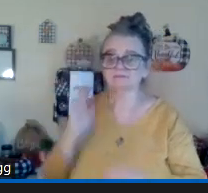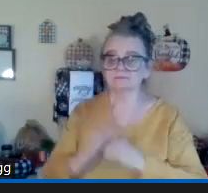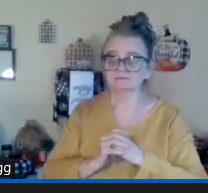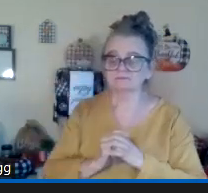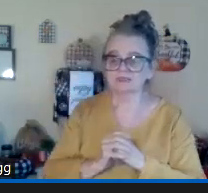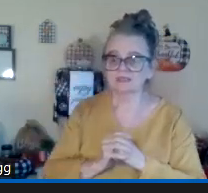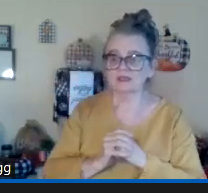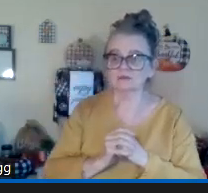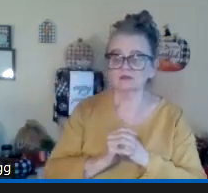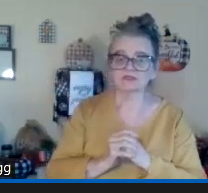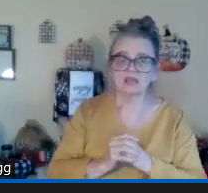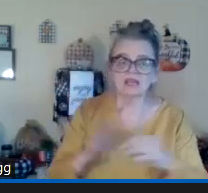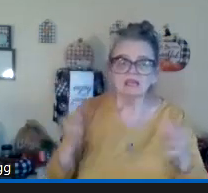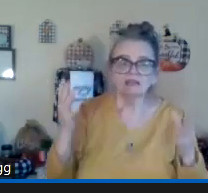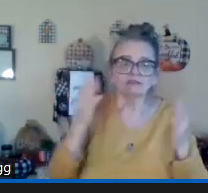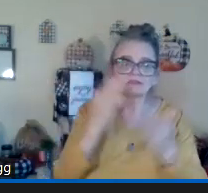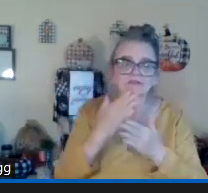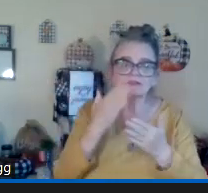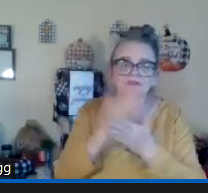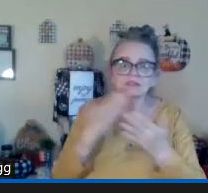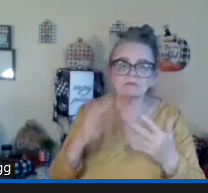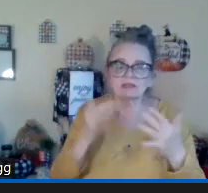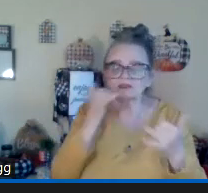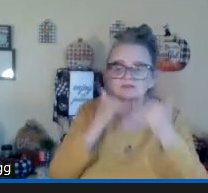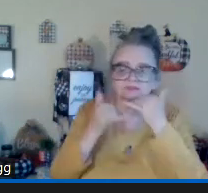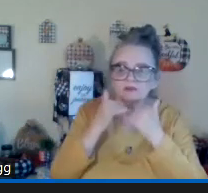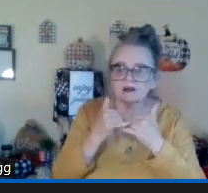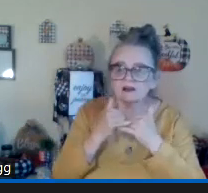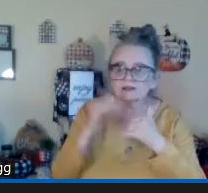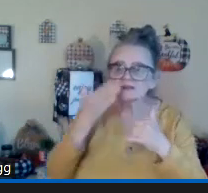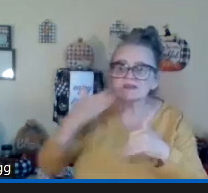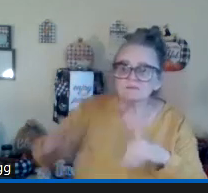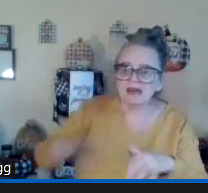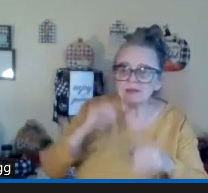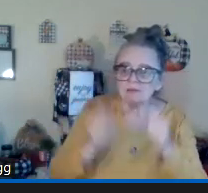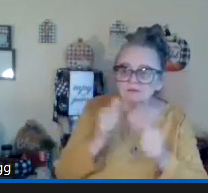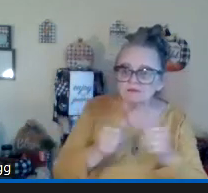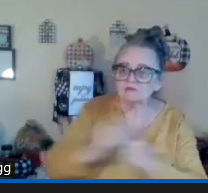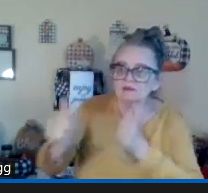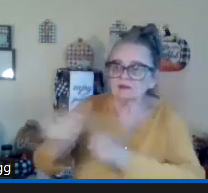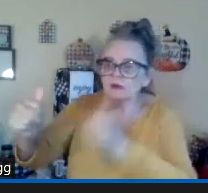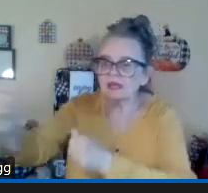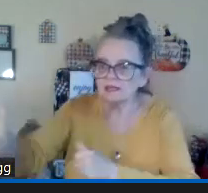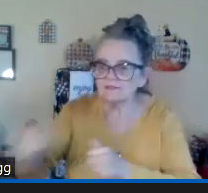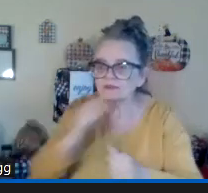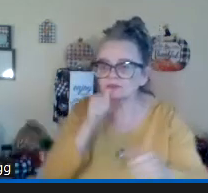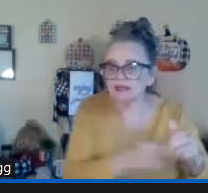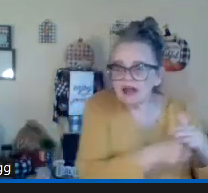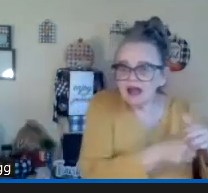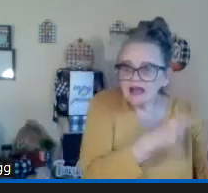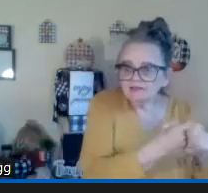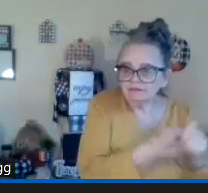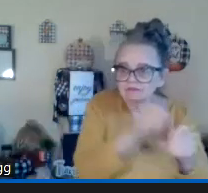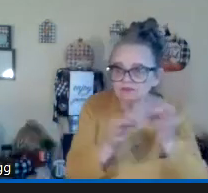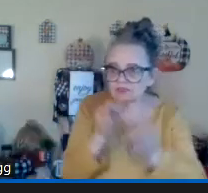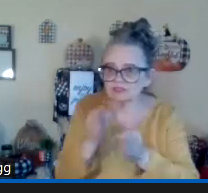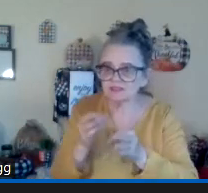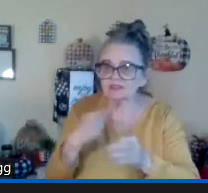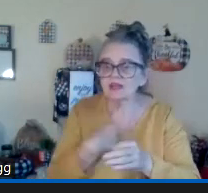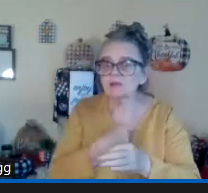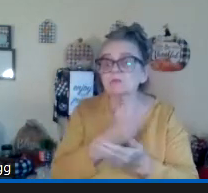lion. In other words, if something goes wrong, the bad people, they run away. They try to hide